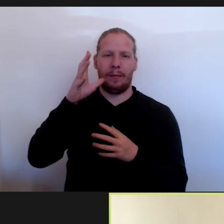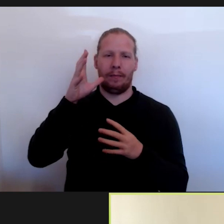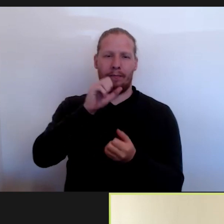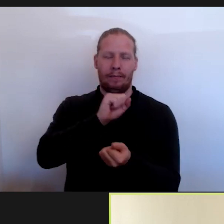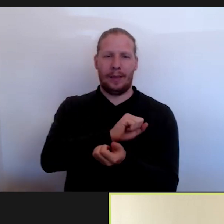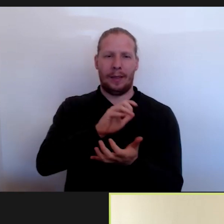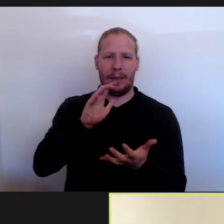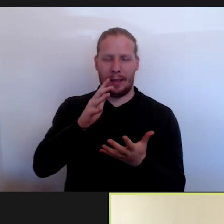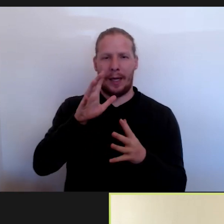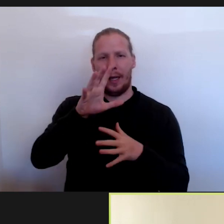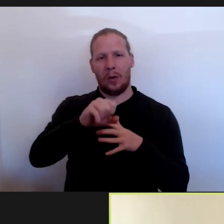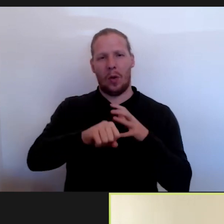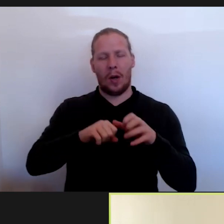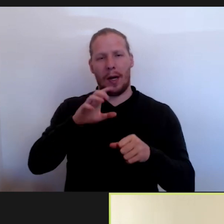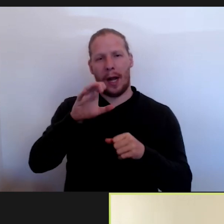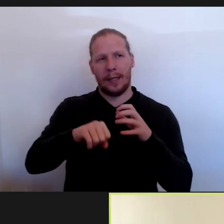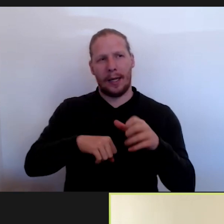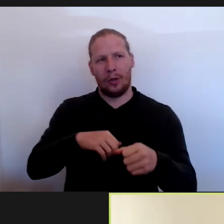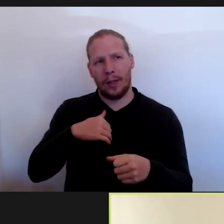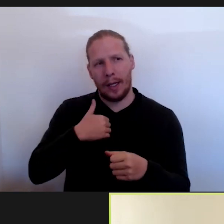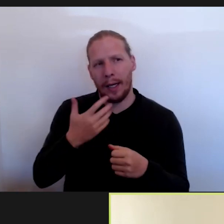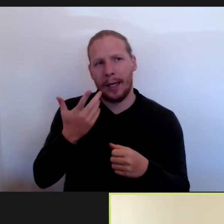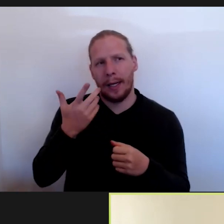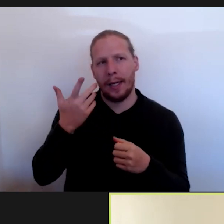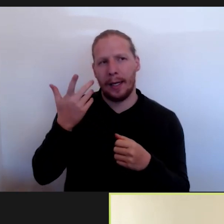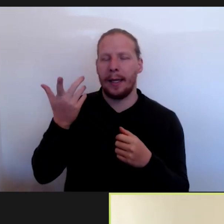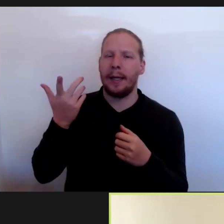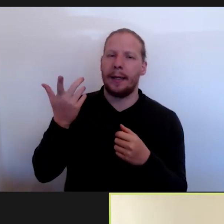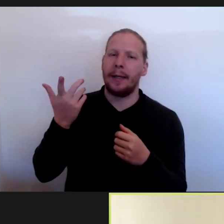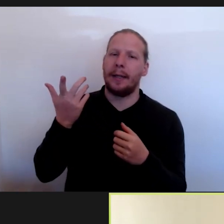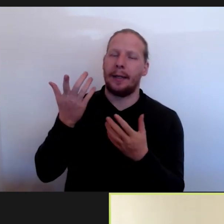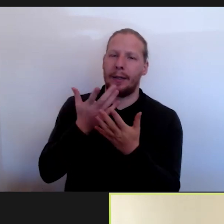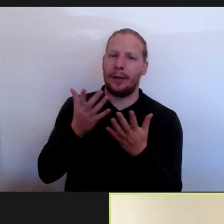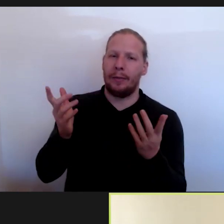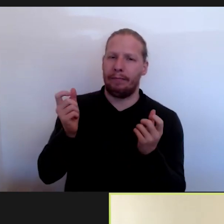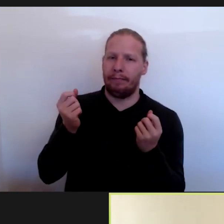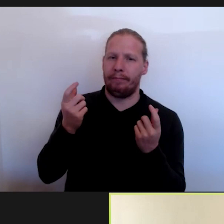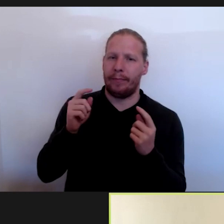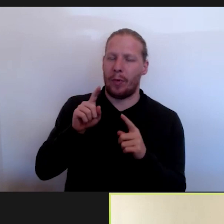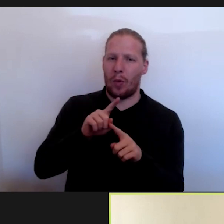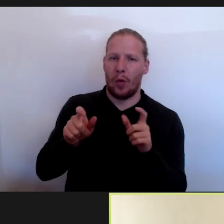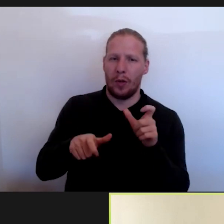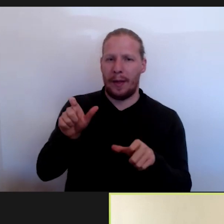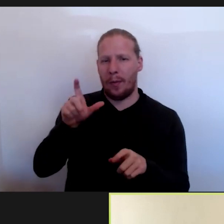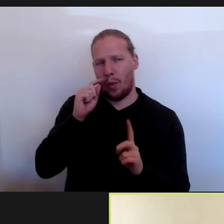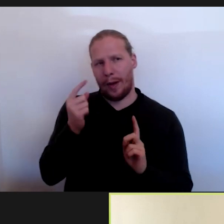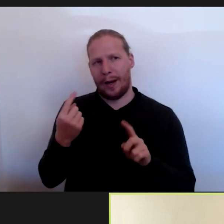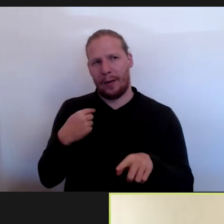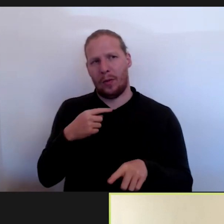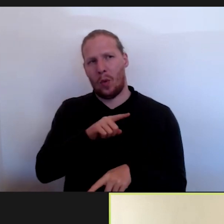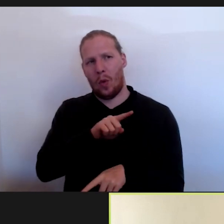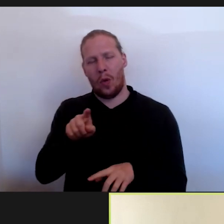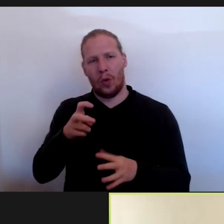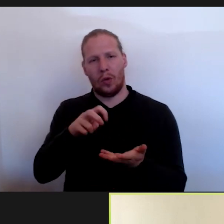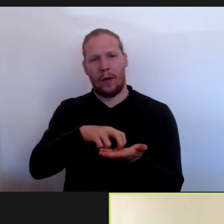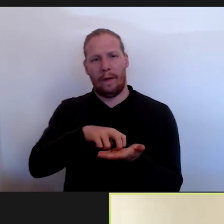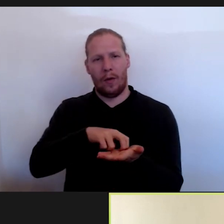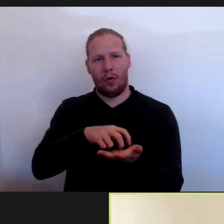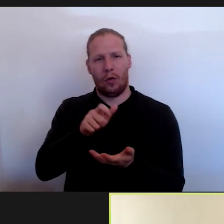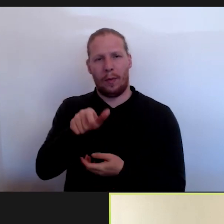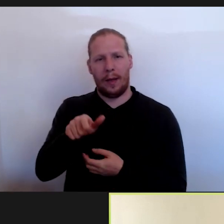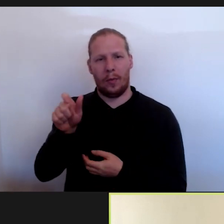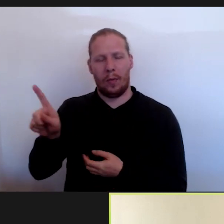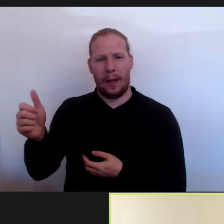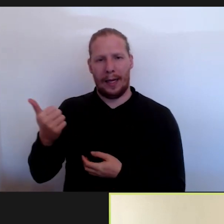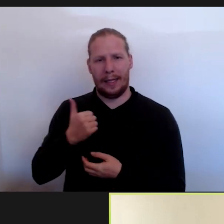always perceiving refugees as the people who receive, who cannot reciprocate anything and vulnerable, and then always expecting us to